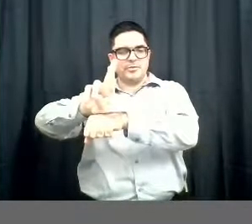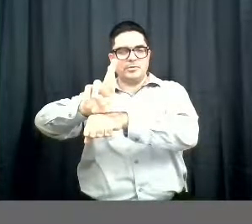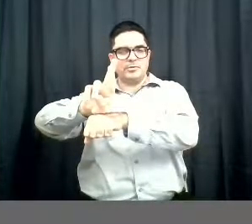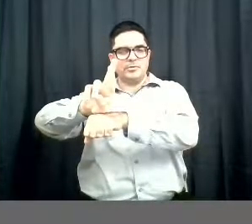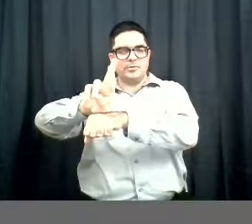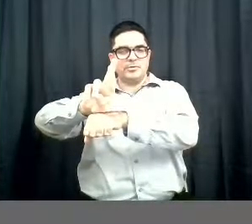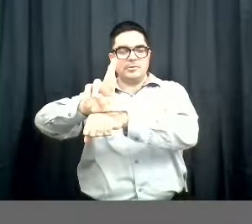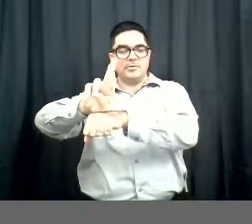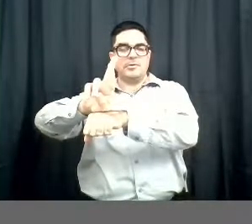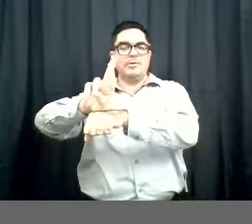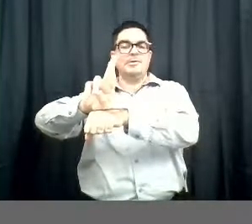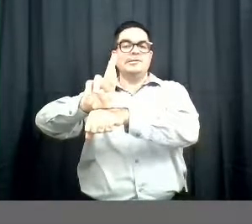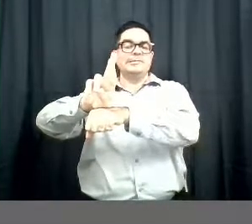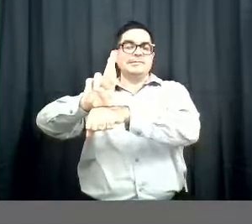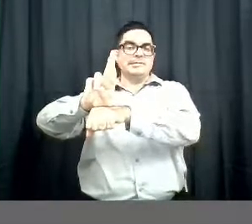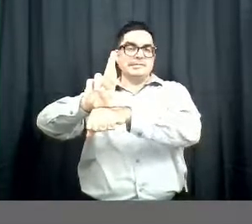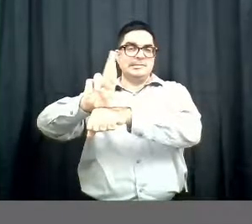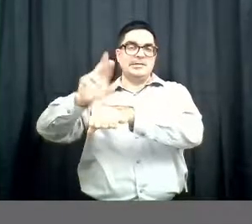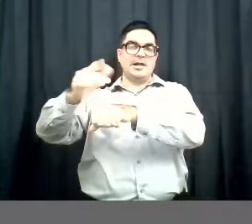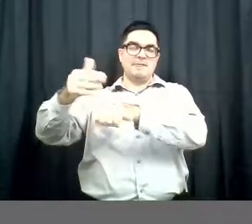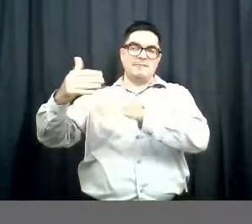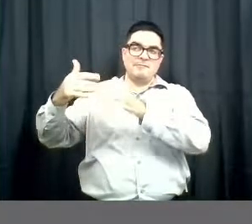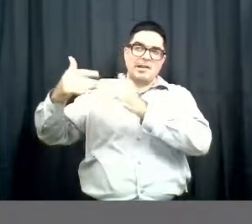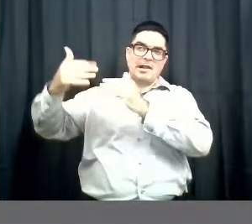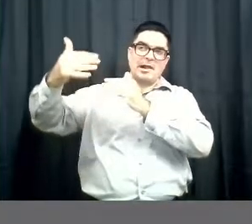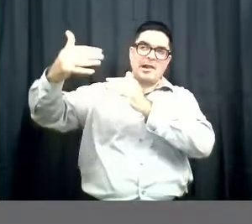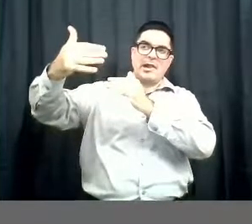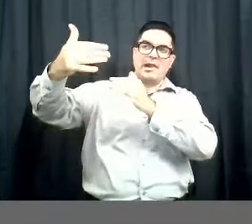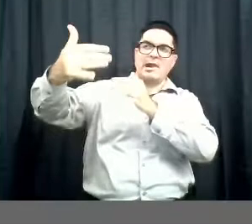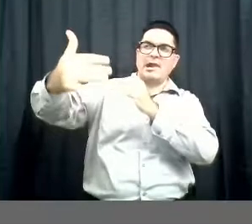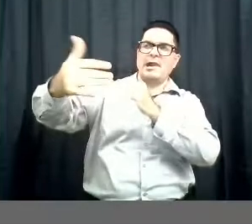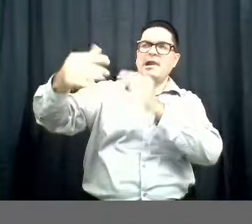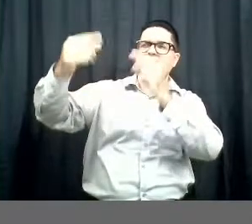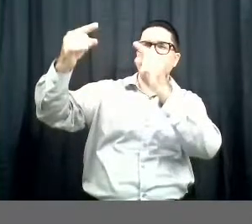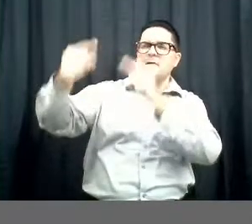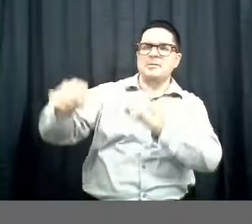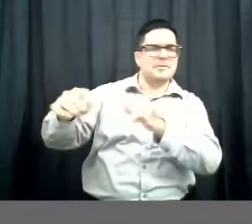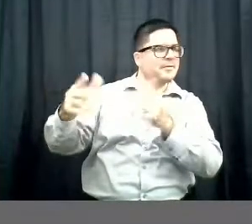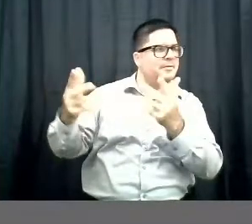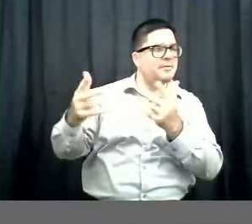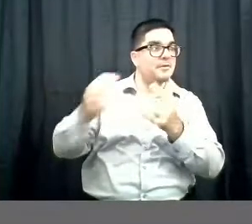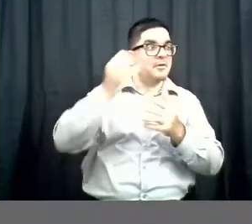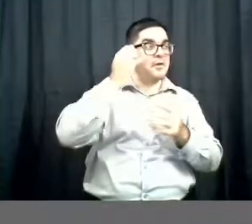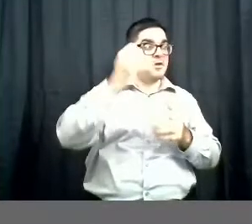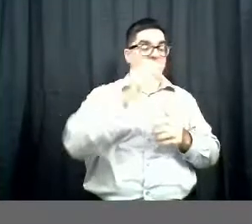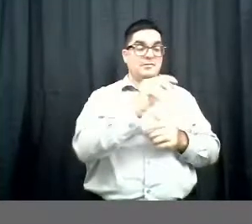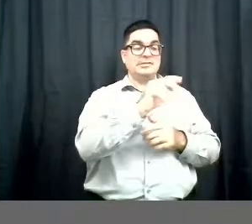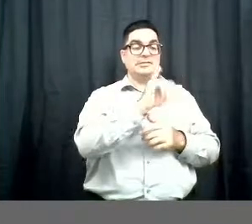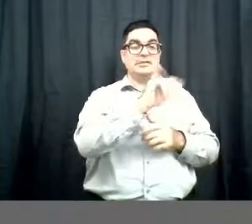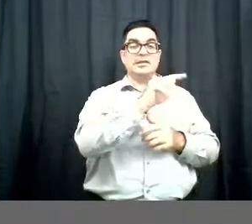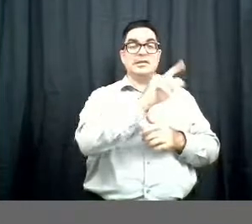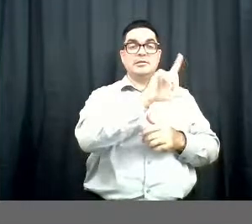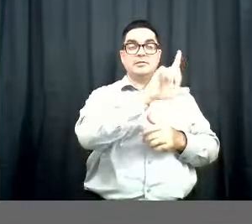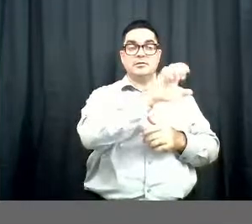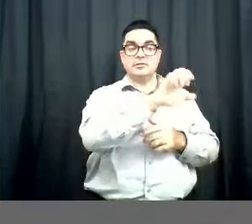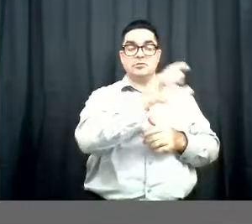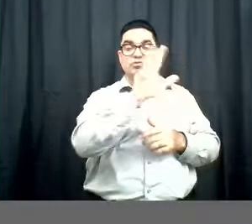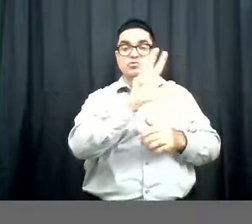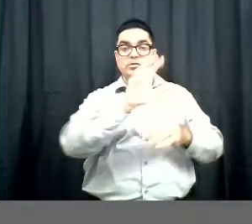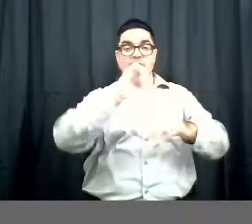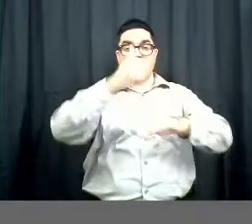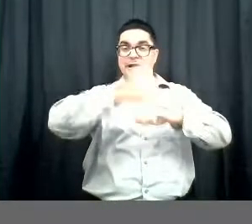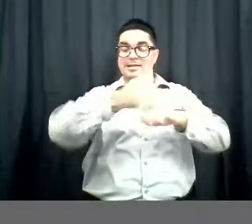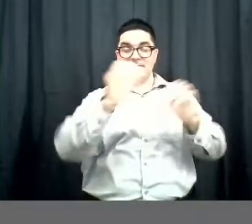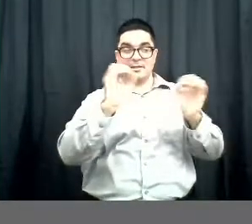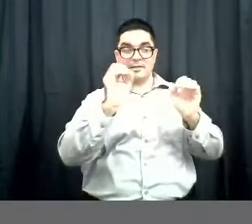III. And it seems to me, if I recall correctly, we were in a position where pension funds were out of dollars.